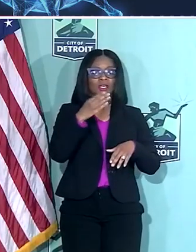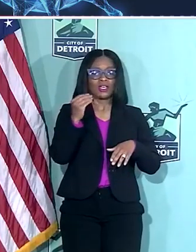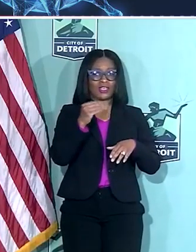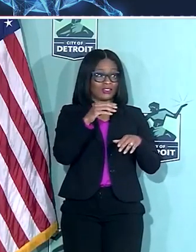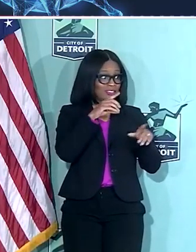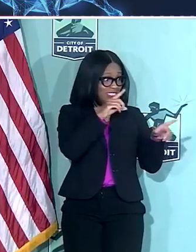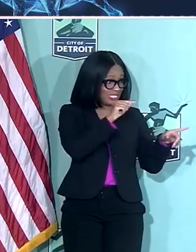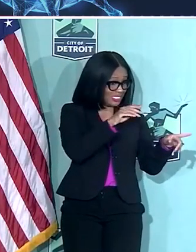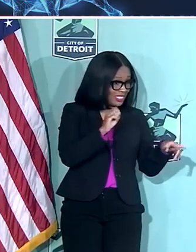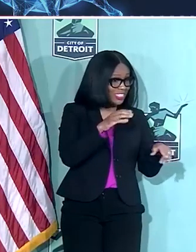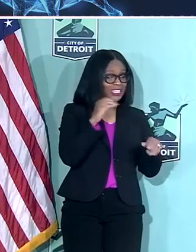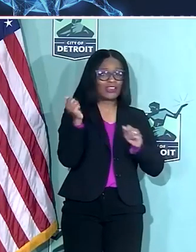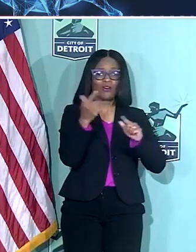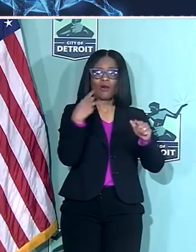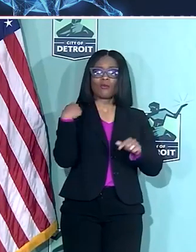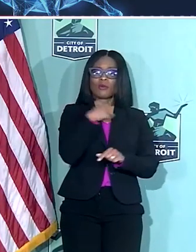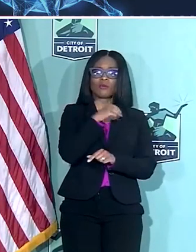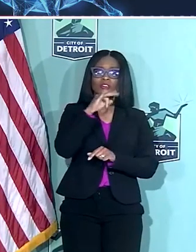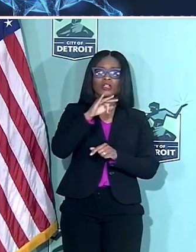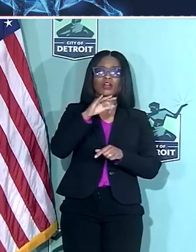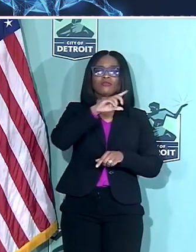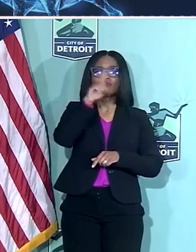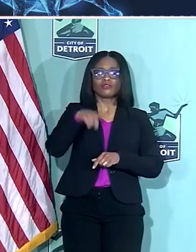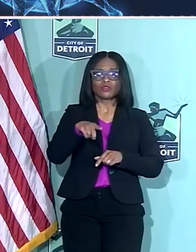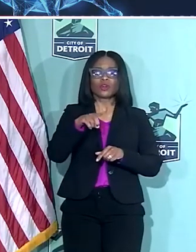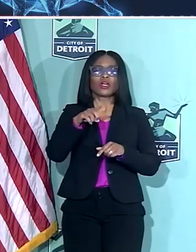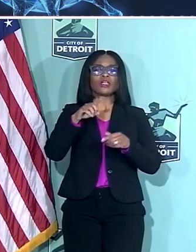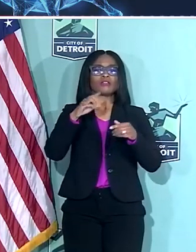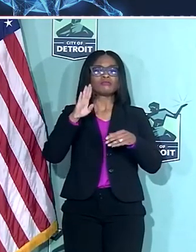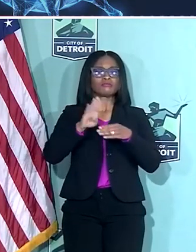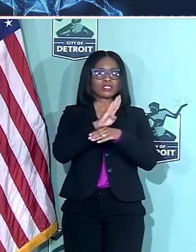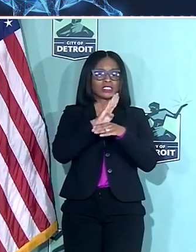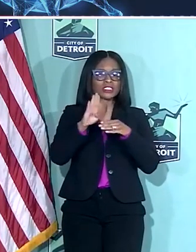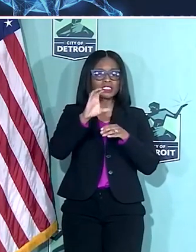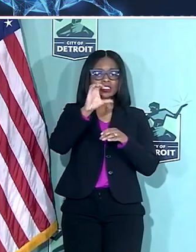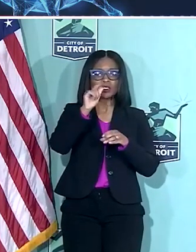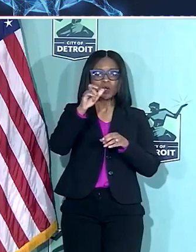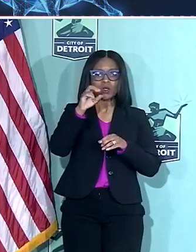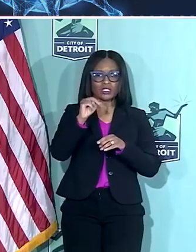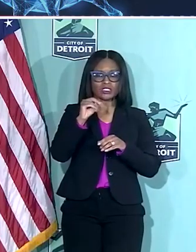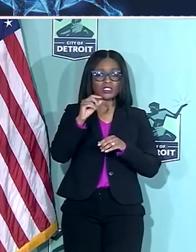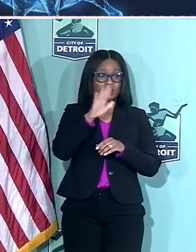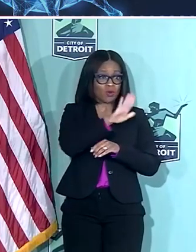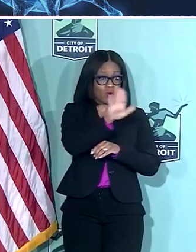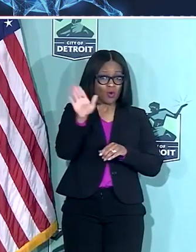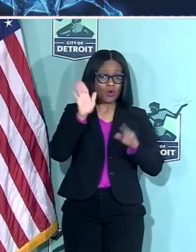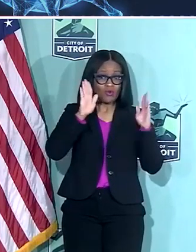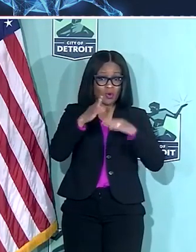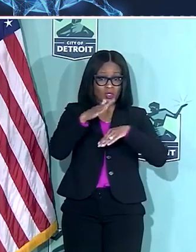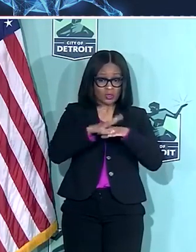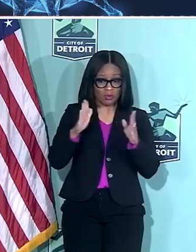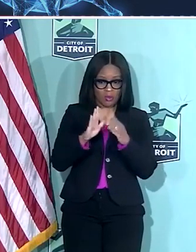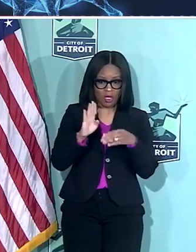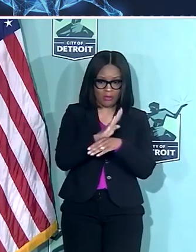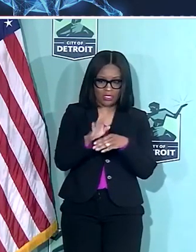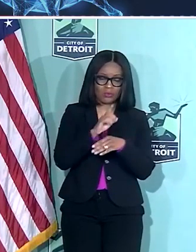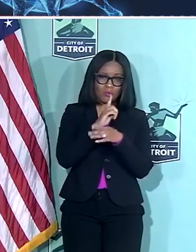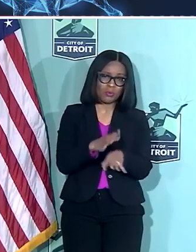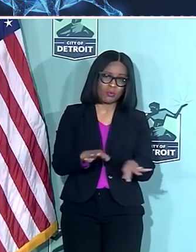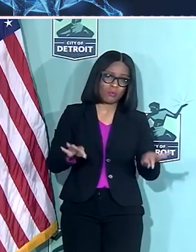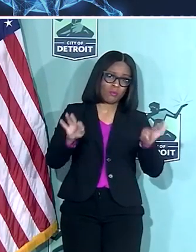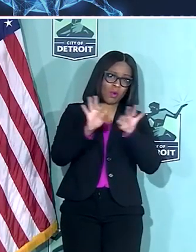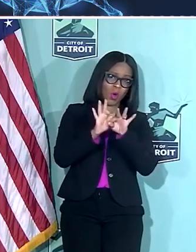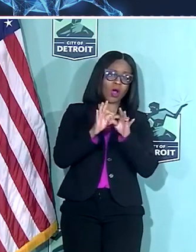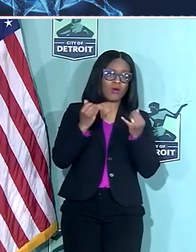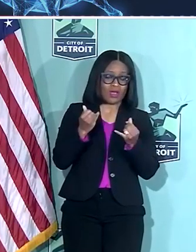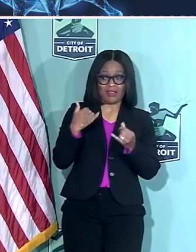Business Coalition for their focus on small business at this critical time. We at Bedrock and the Rock family